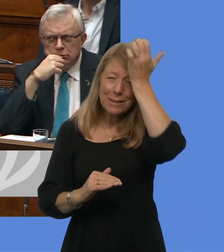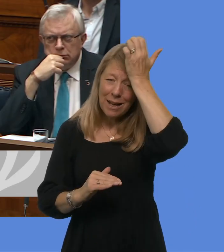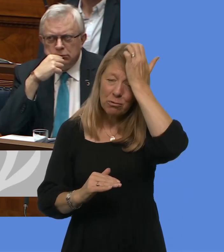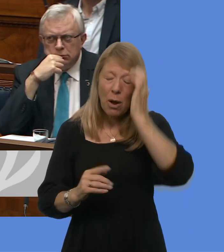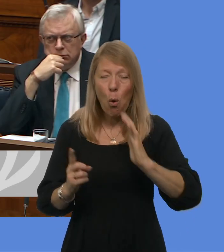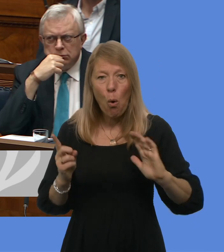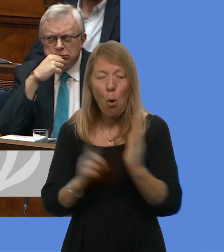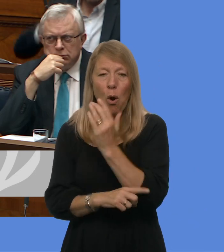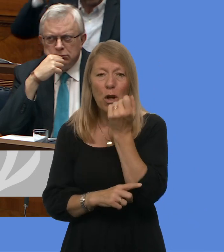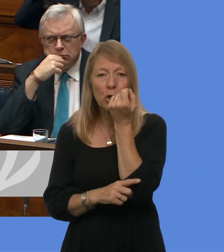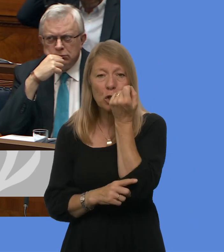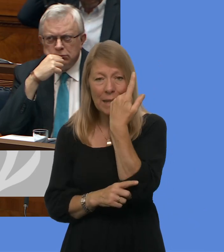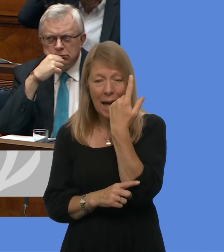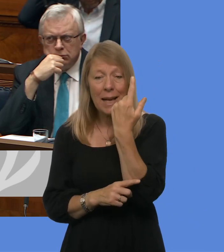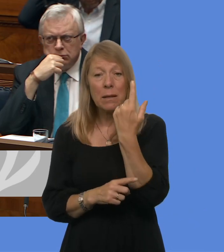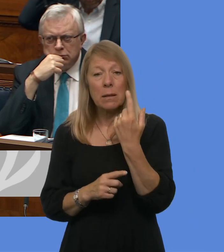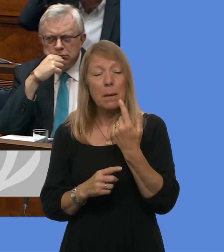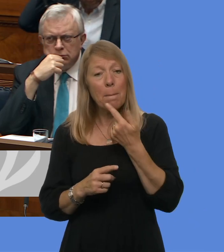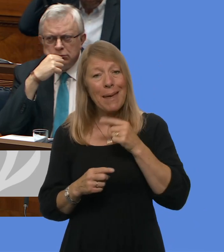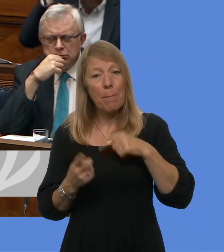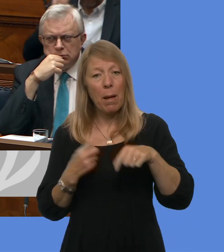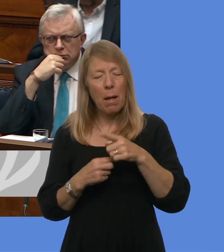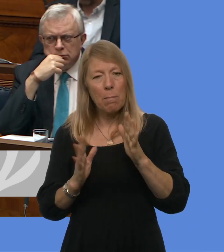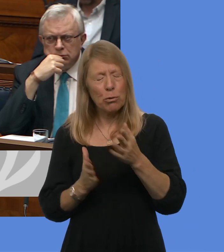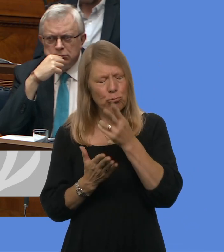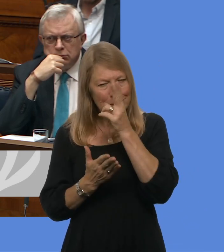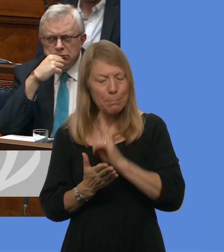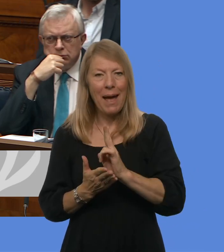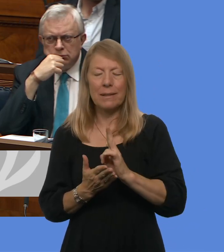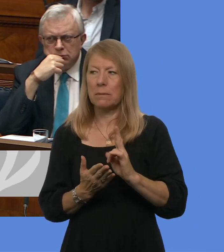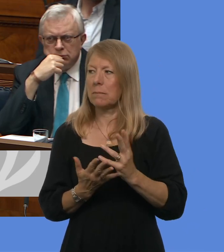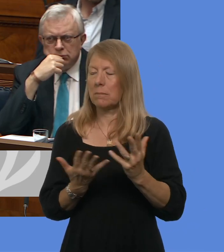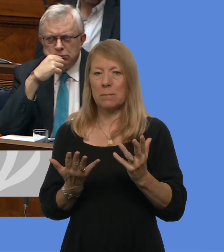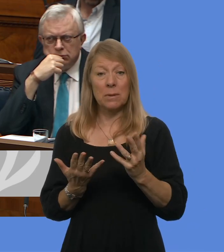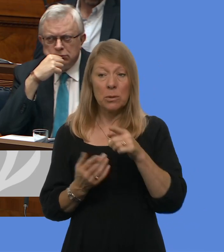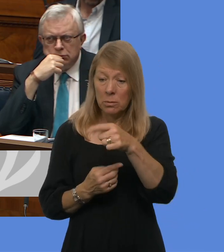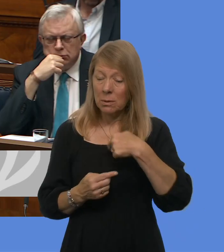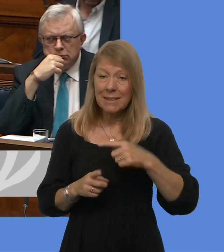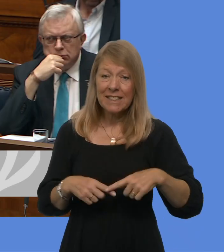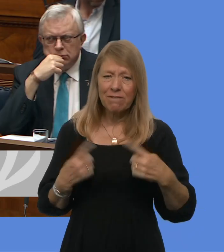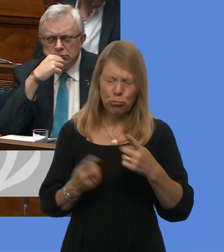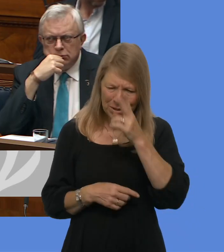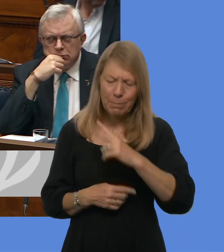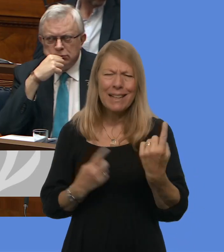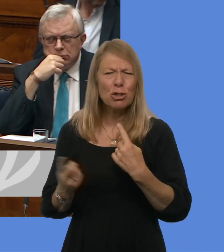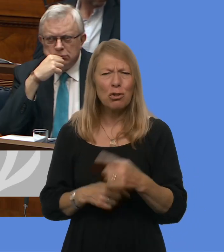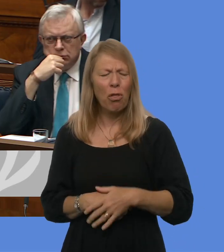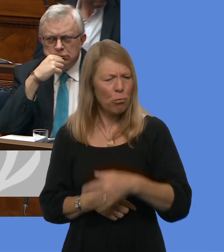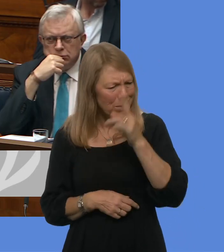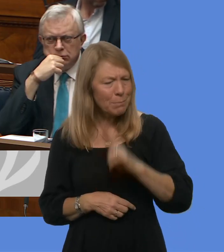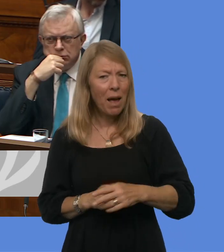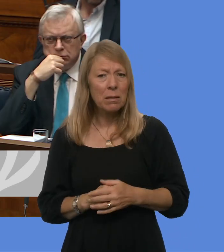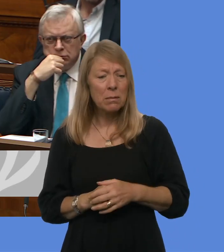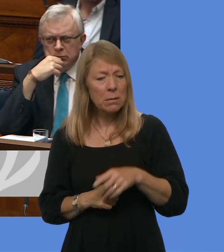be respected? Because if we have an issue where people are going out on the streets to commit acts of hate, surely the education system needs to be taking